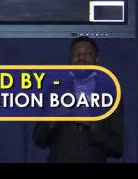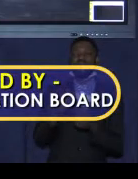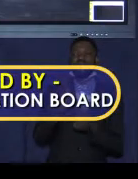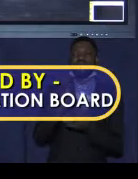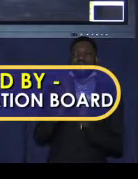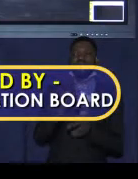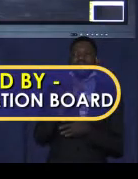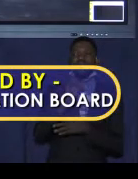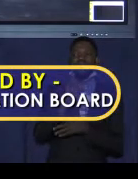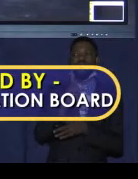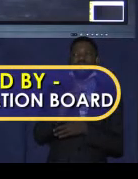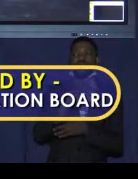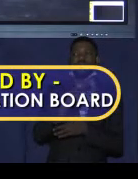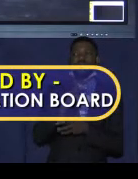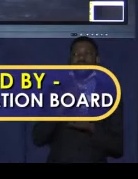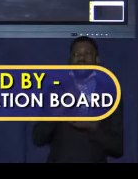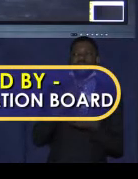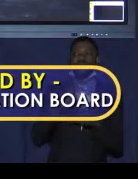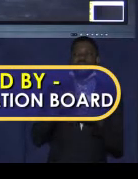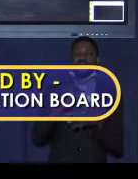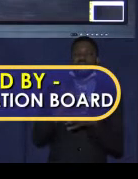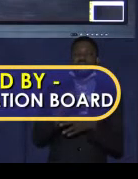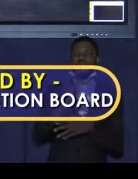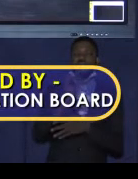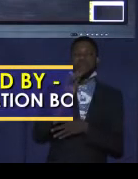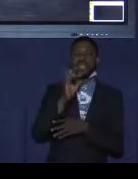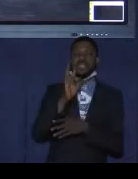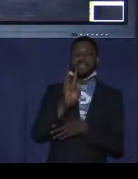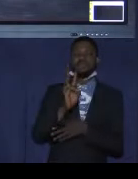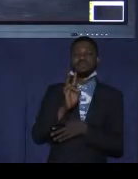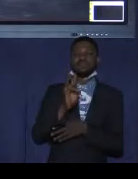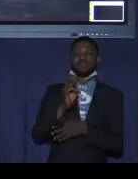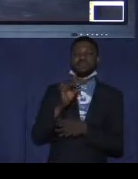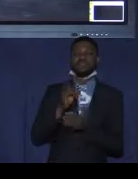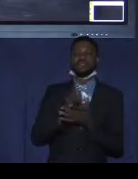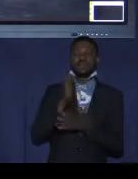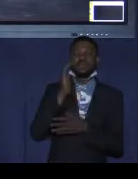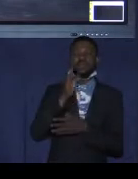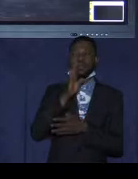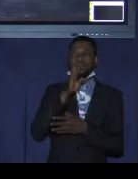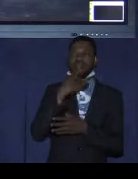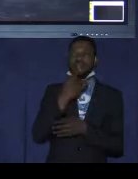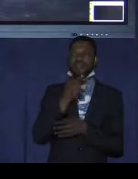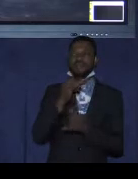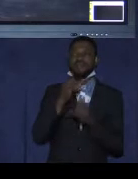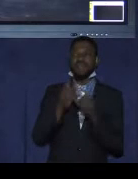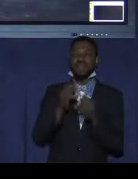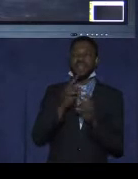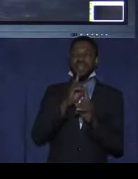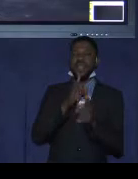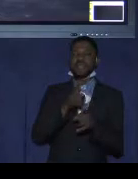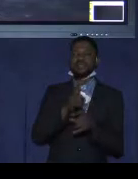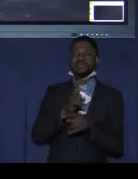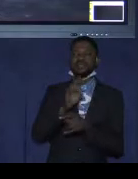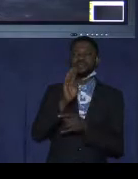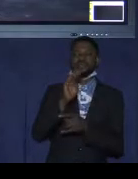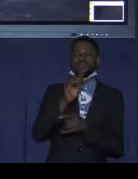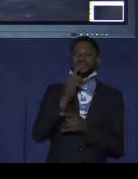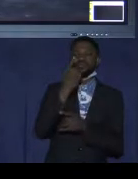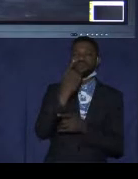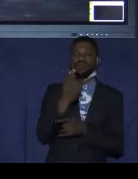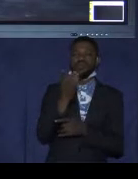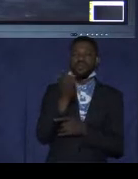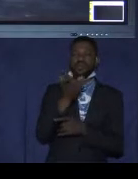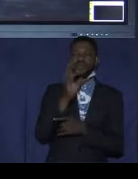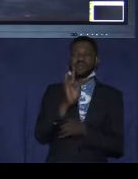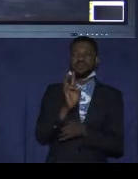times. Remaining 1, and I still have to divide that 1 by 7. And I'm sure that should be the final answer. 14 1/7.